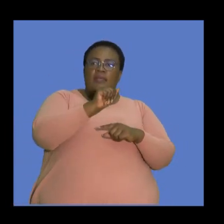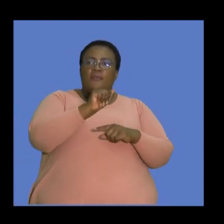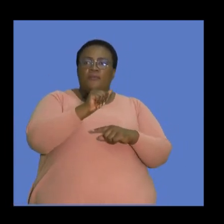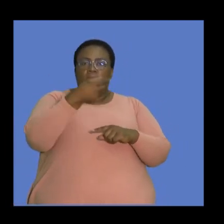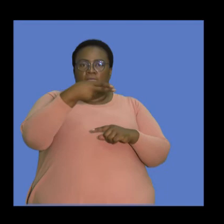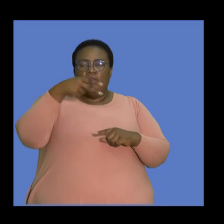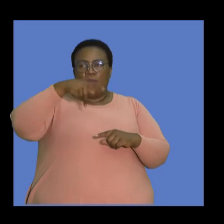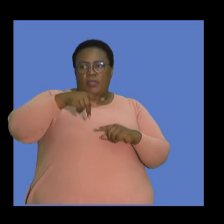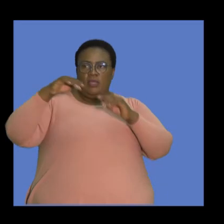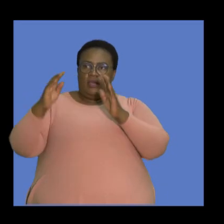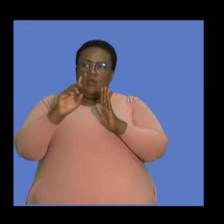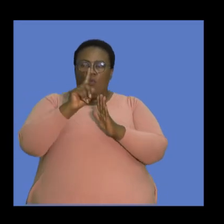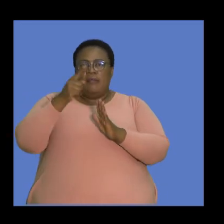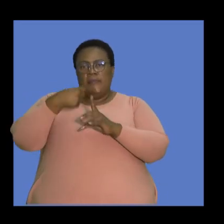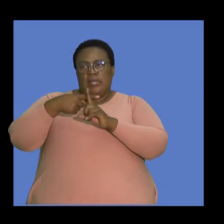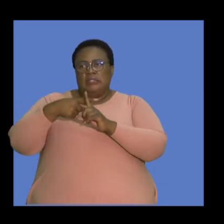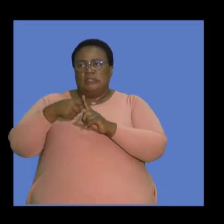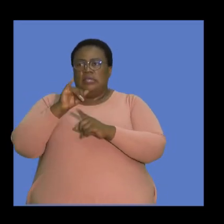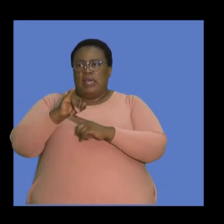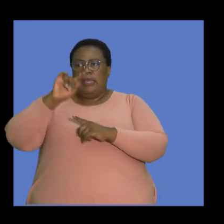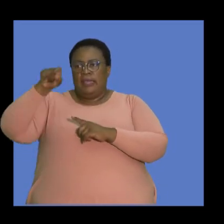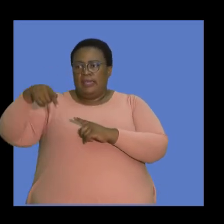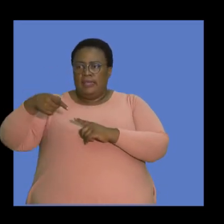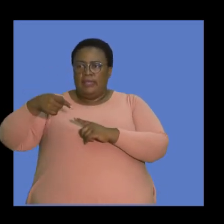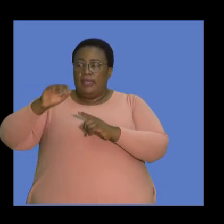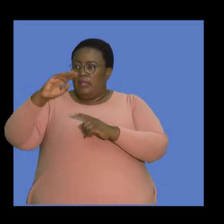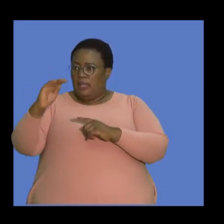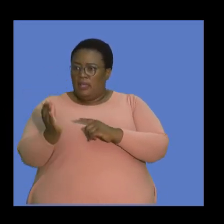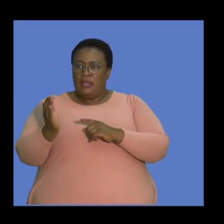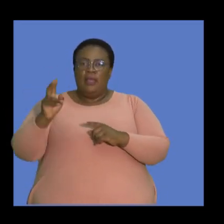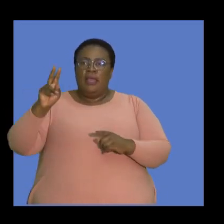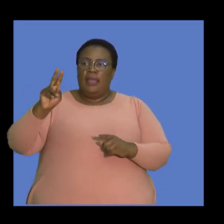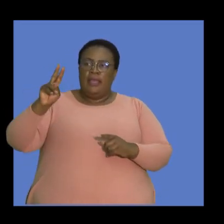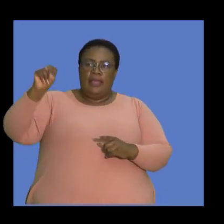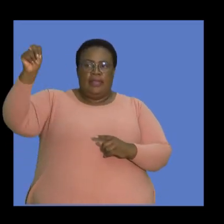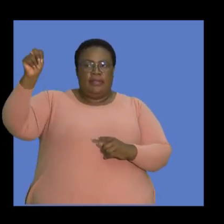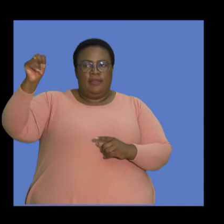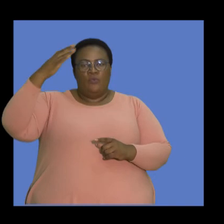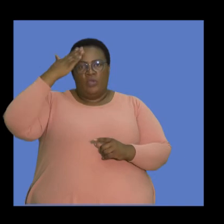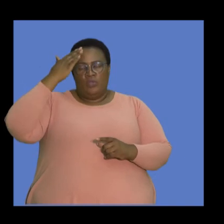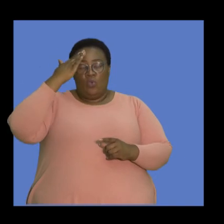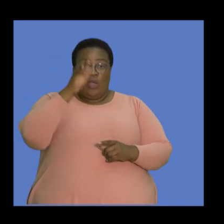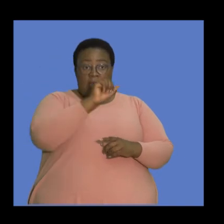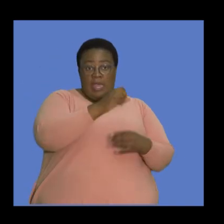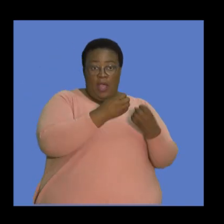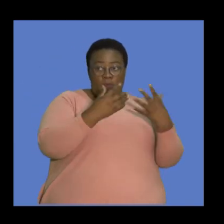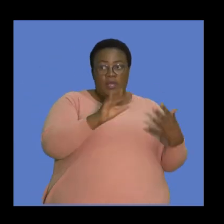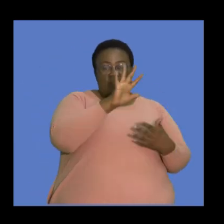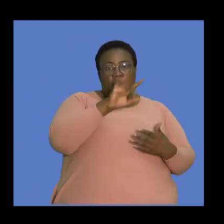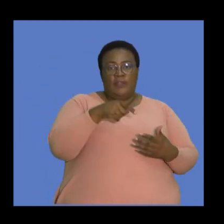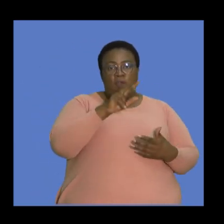1 plus I to the exponent of n up there. Now I know the value of A is